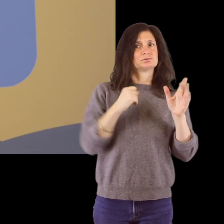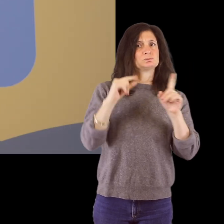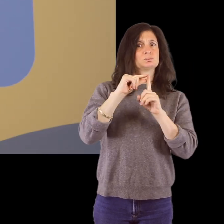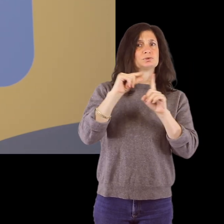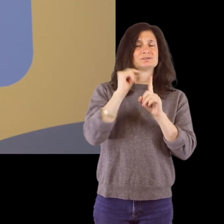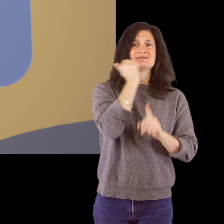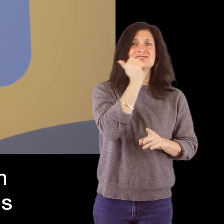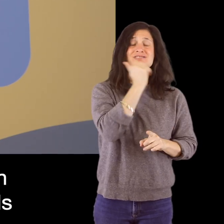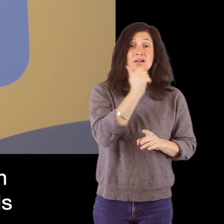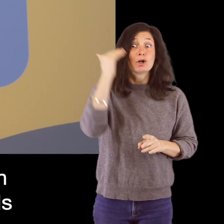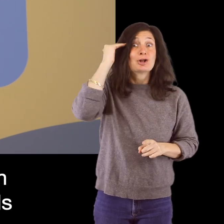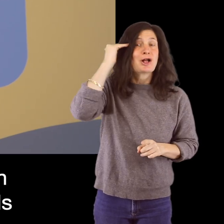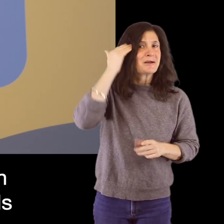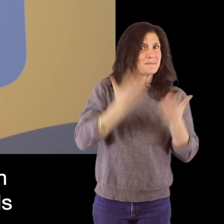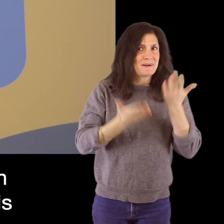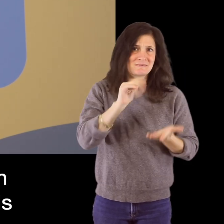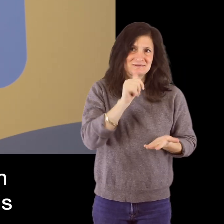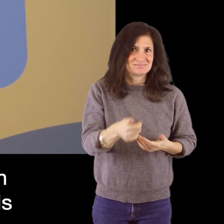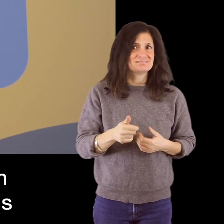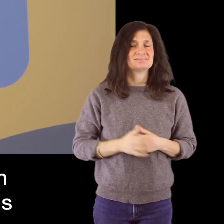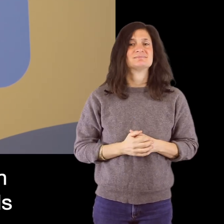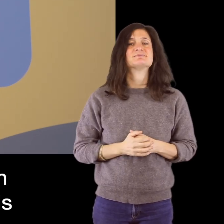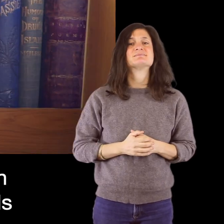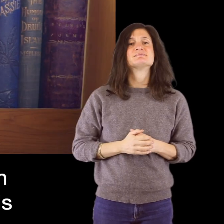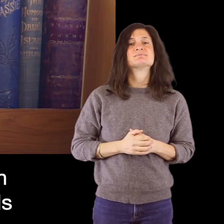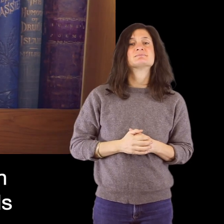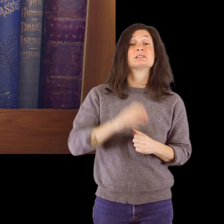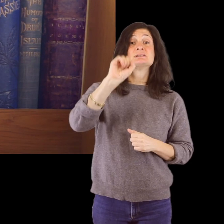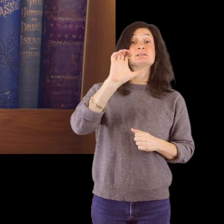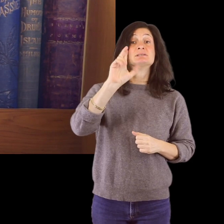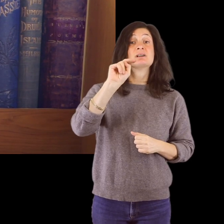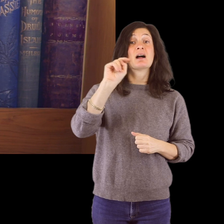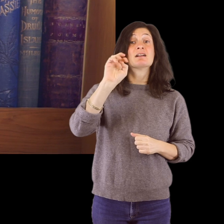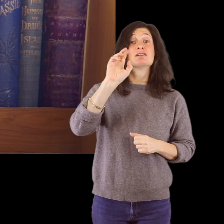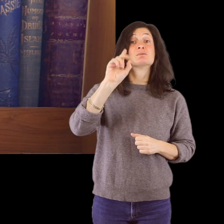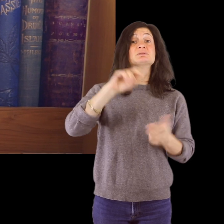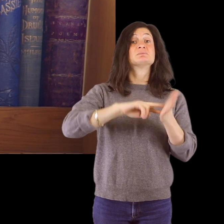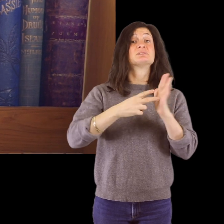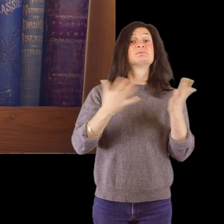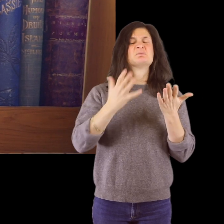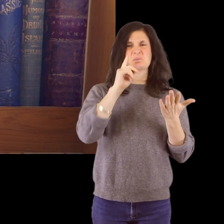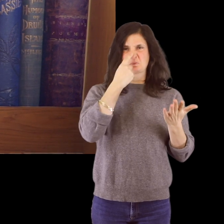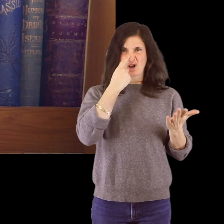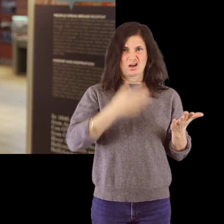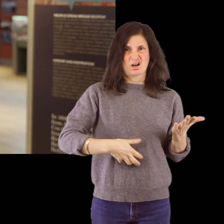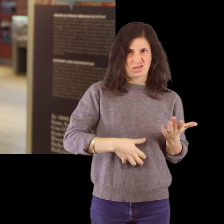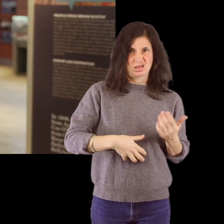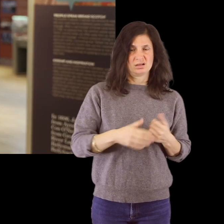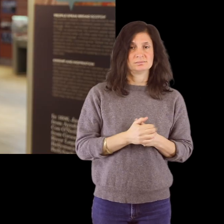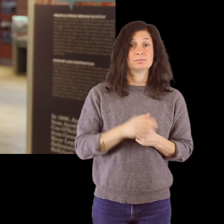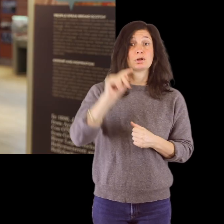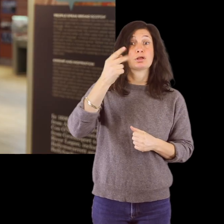centuries. Many people across Northern Ireland use Ulster Scots words on a daily basis, often without actually knowing